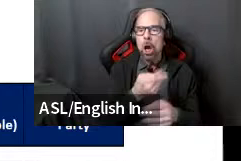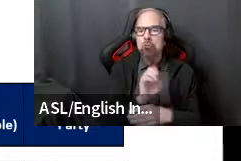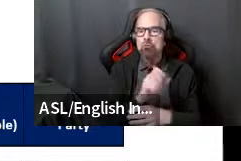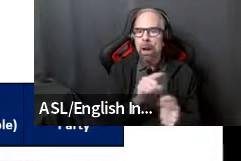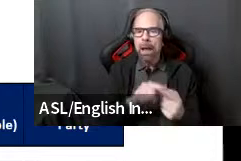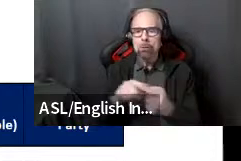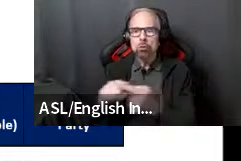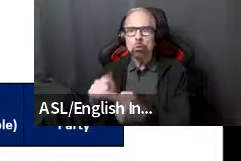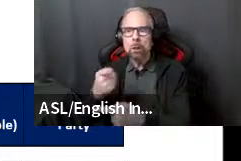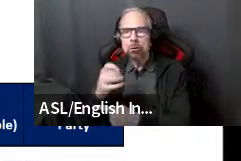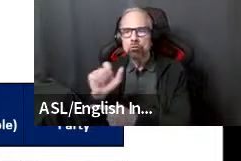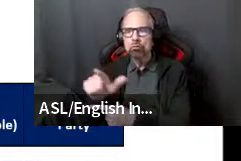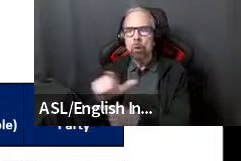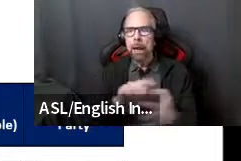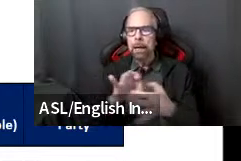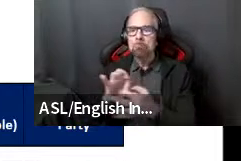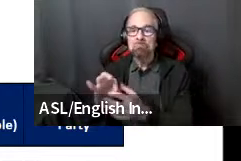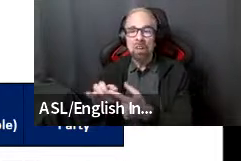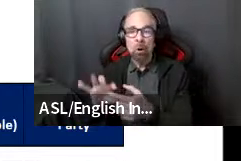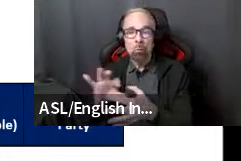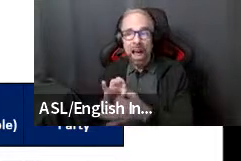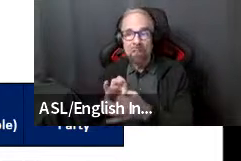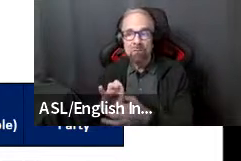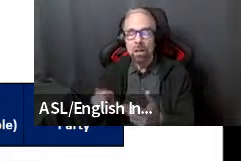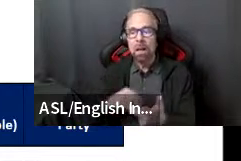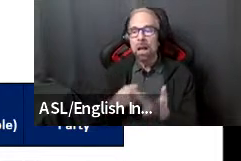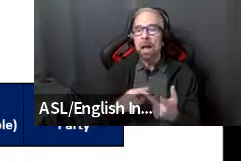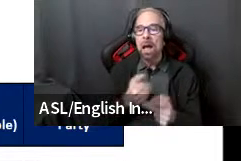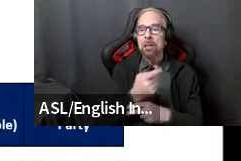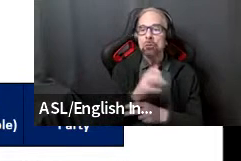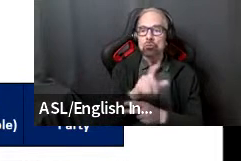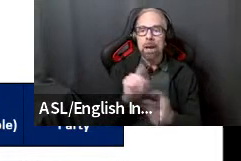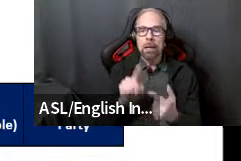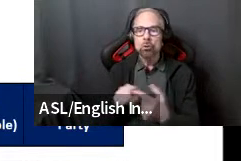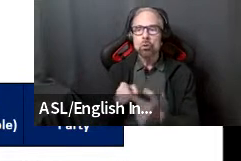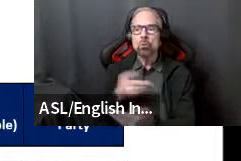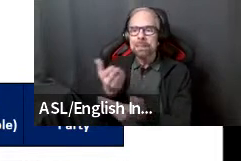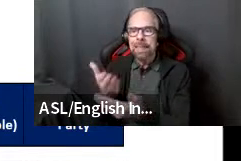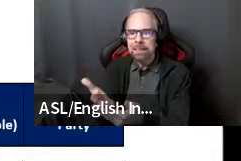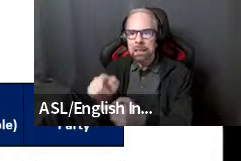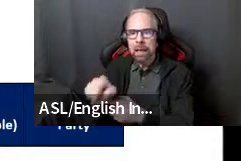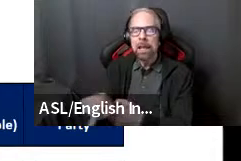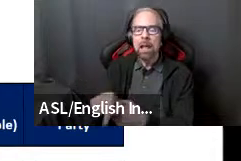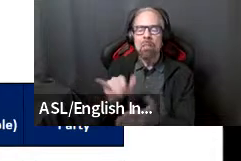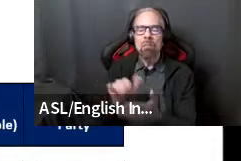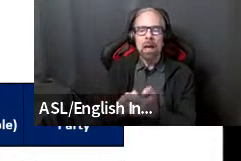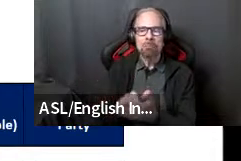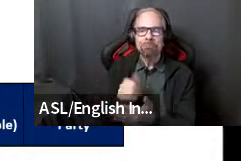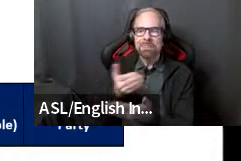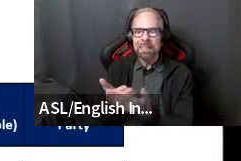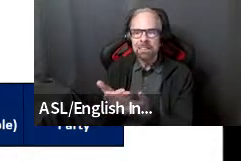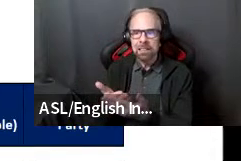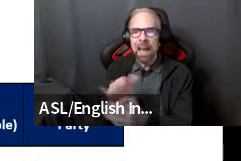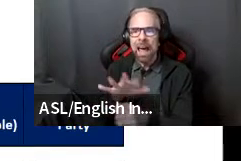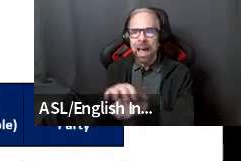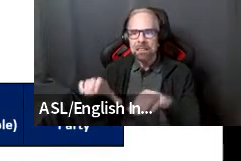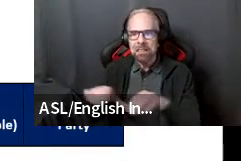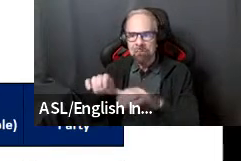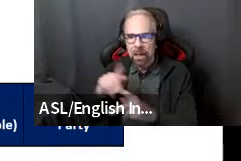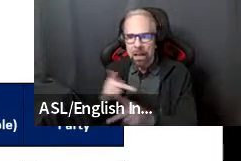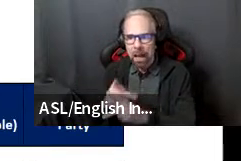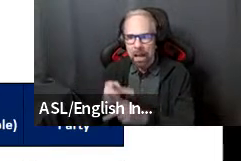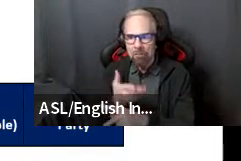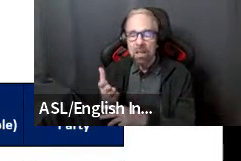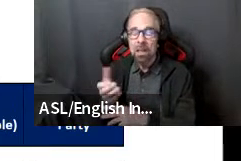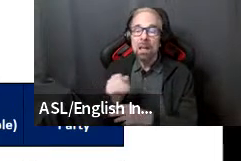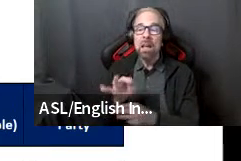relevant, trail to destination connectivity generally, sort of this general destination activity type of thing, whether or not there's